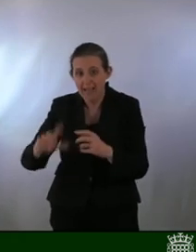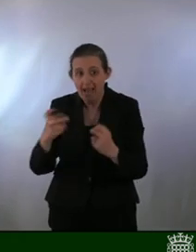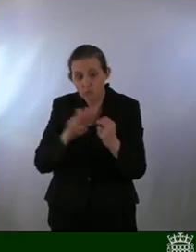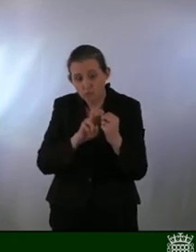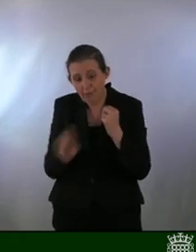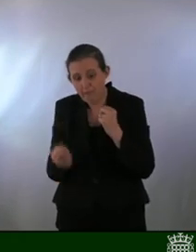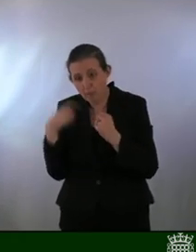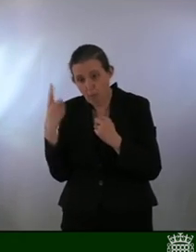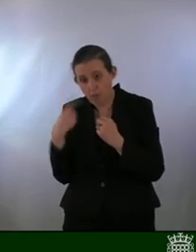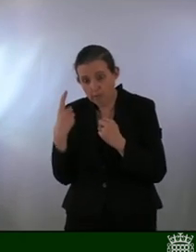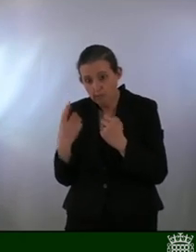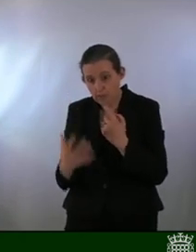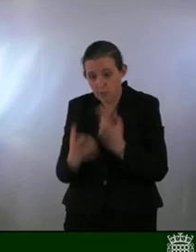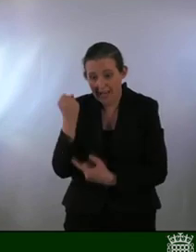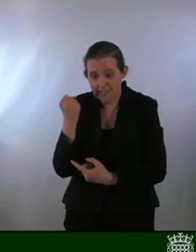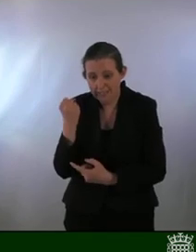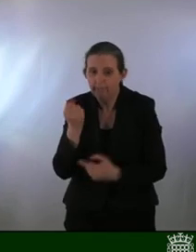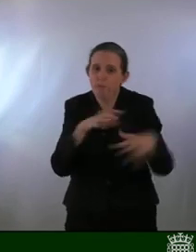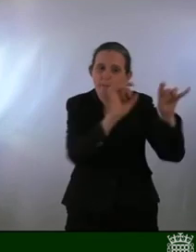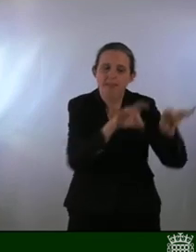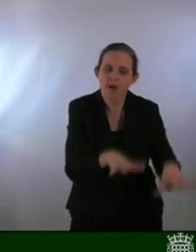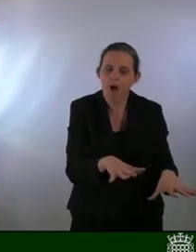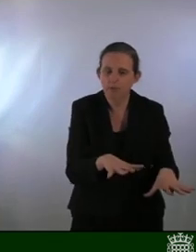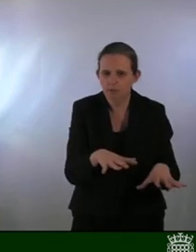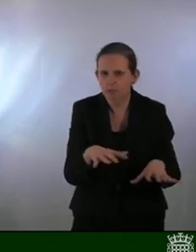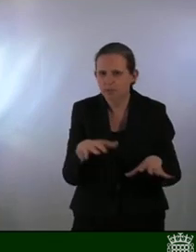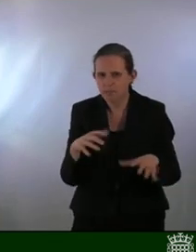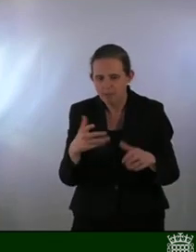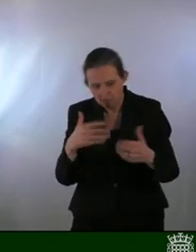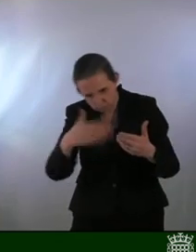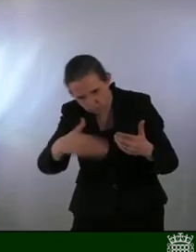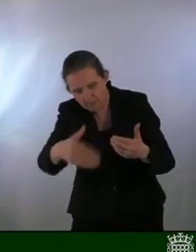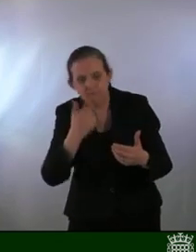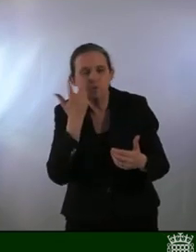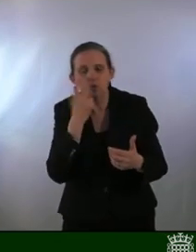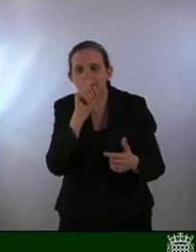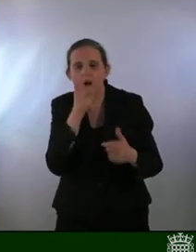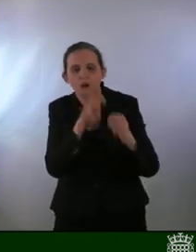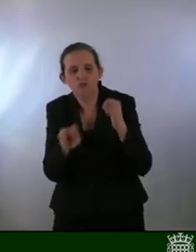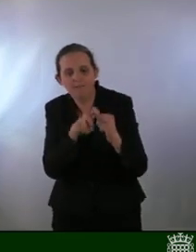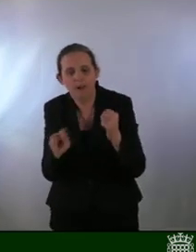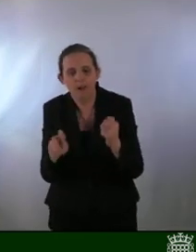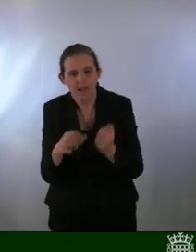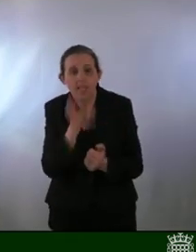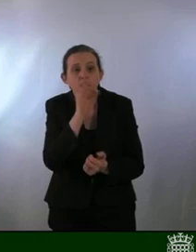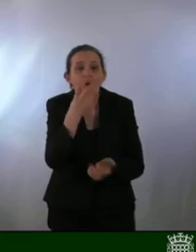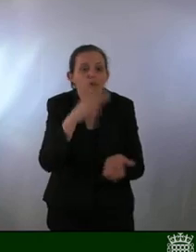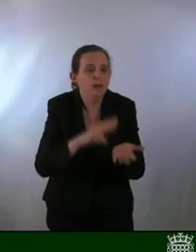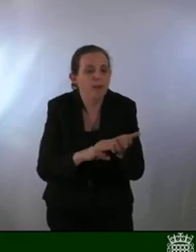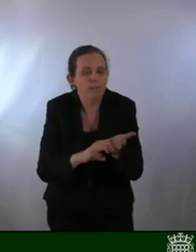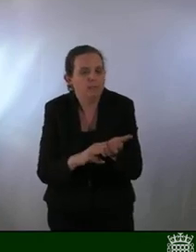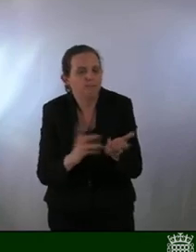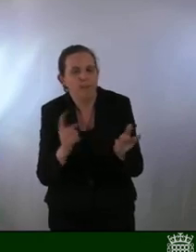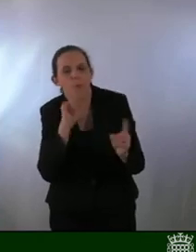months' supply in case he can't travel from Belfast to London in the months to come. Could the Health Secretary give any advice or guidance for him or for the